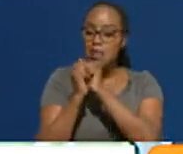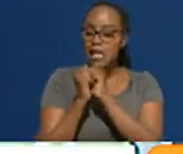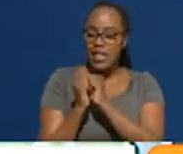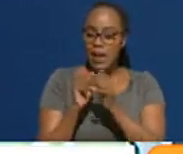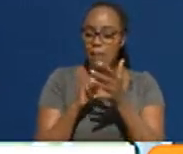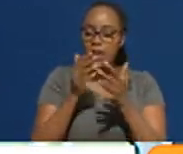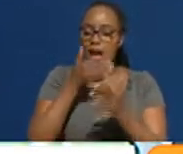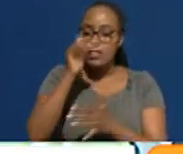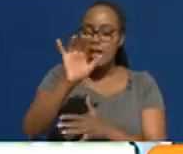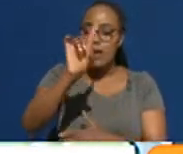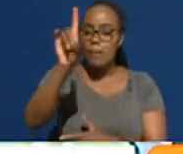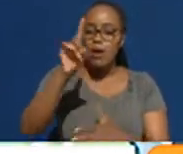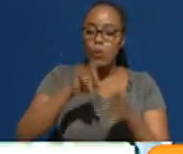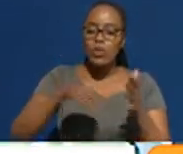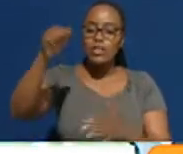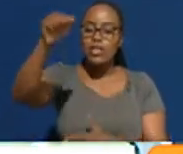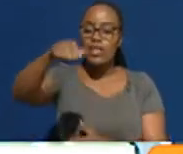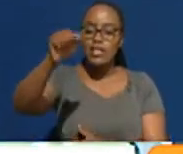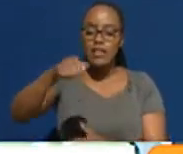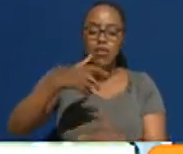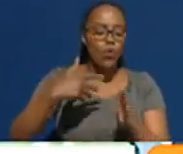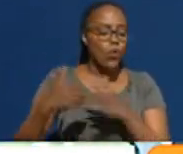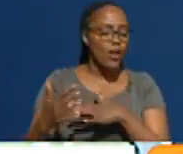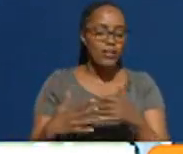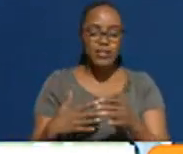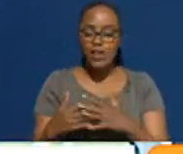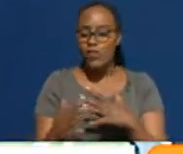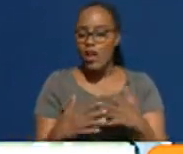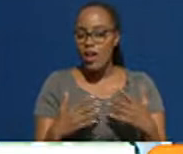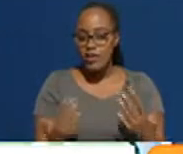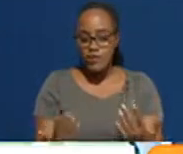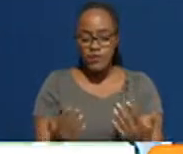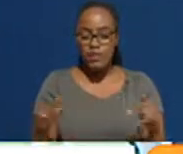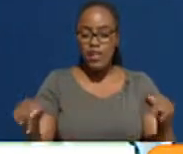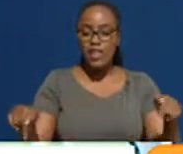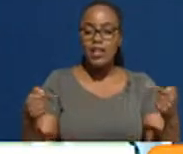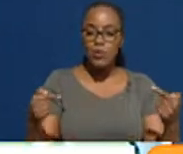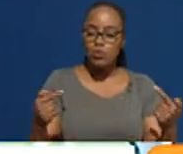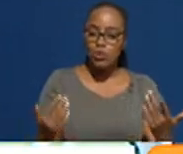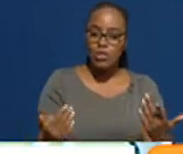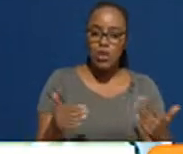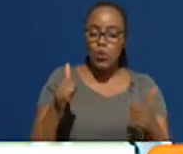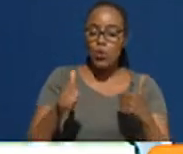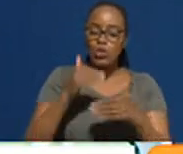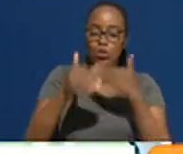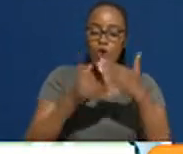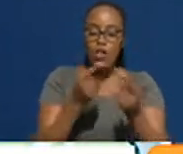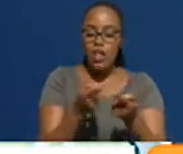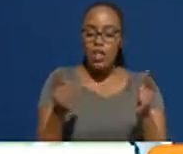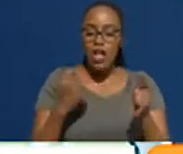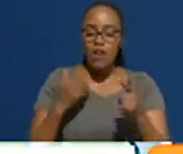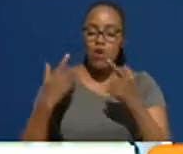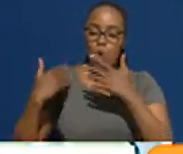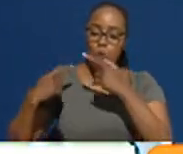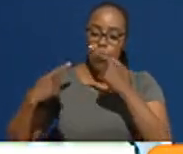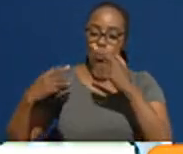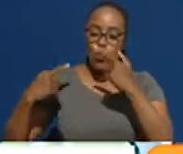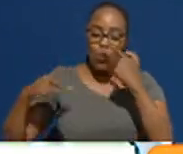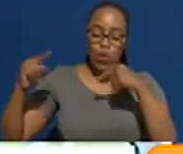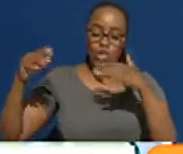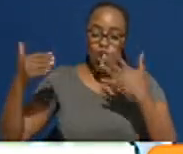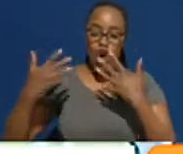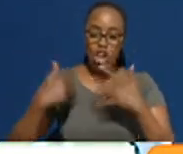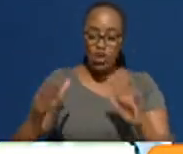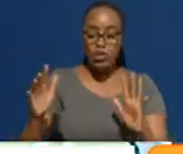the answer to your question is yes. Irrespective of the disputes that we all have, win or loss, even the